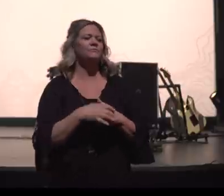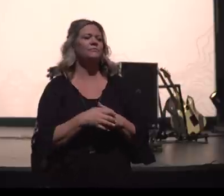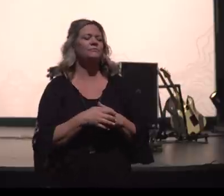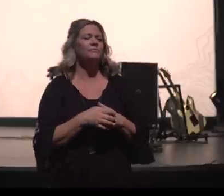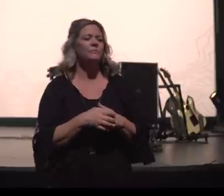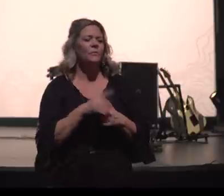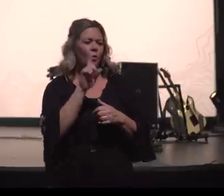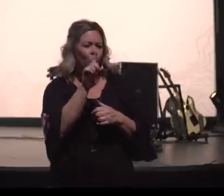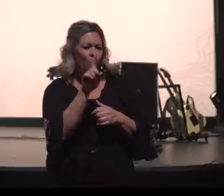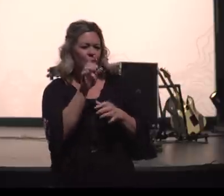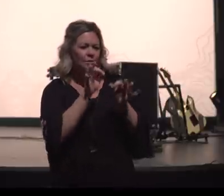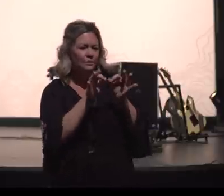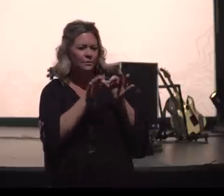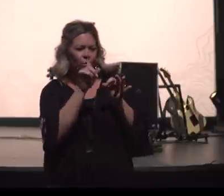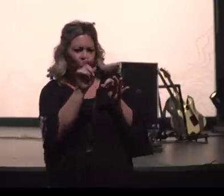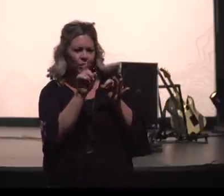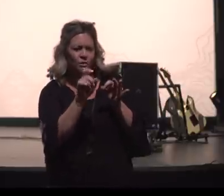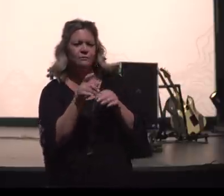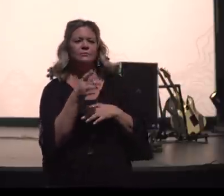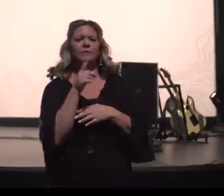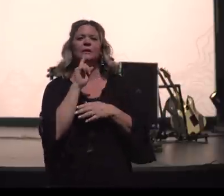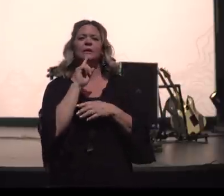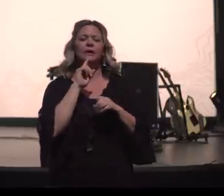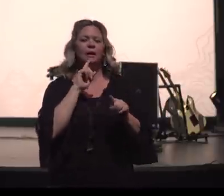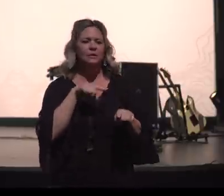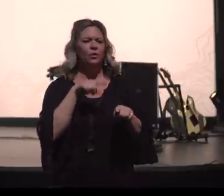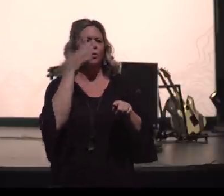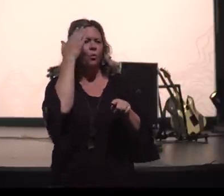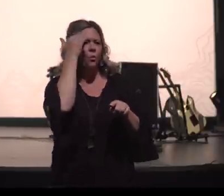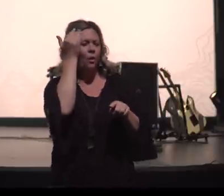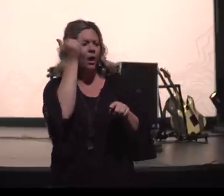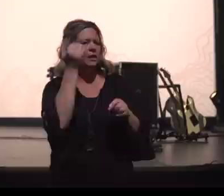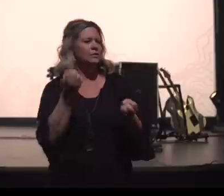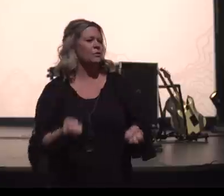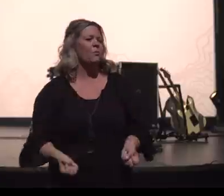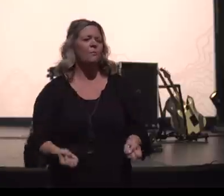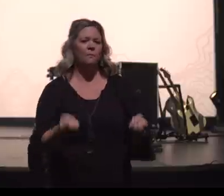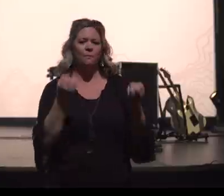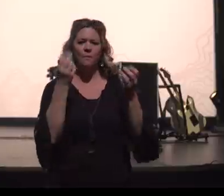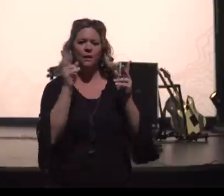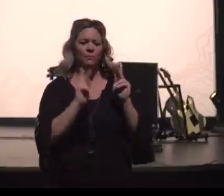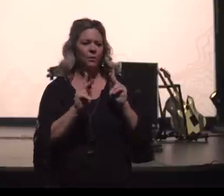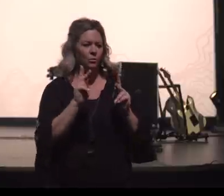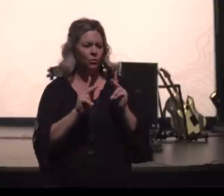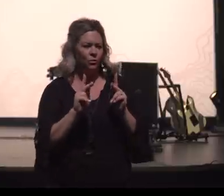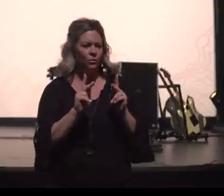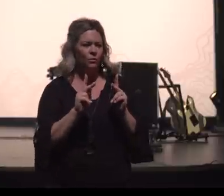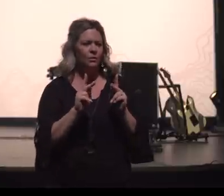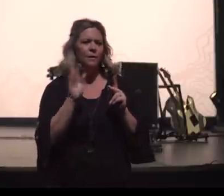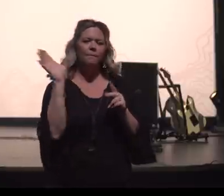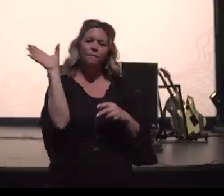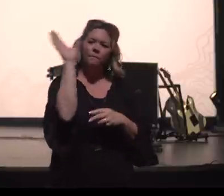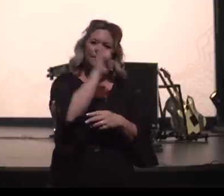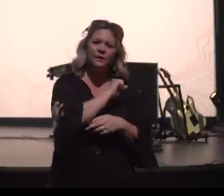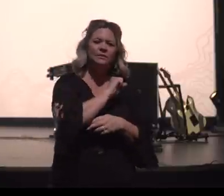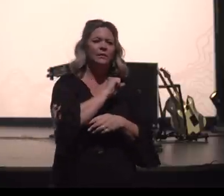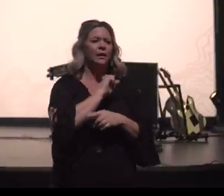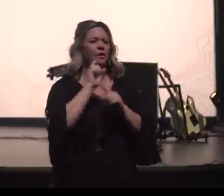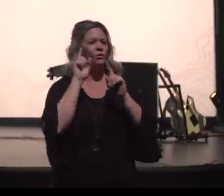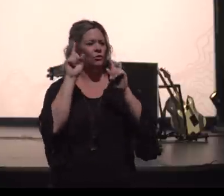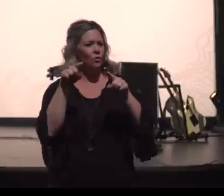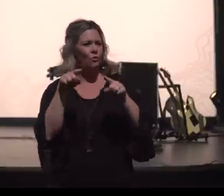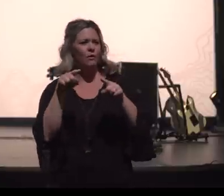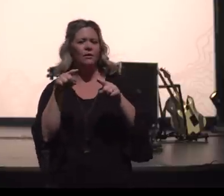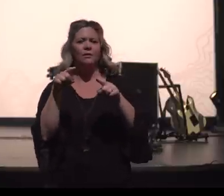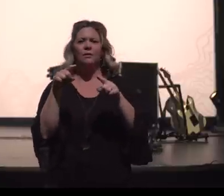a simple question. Why is it that so many people miss out on going all